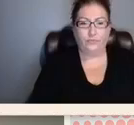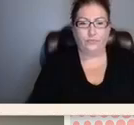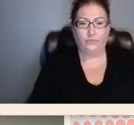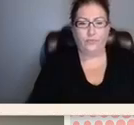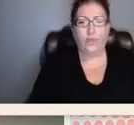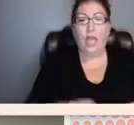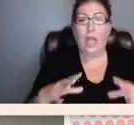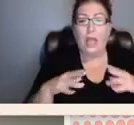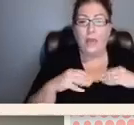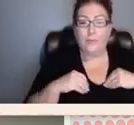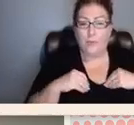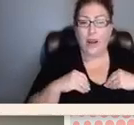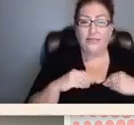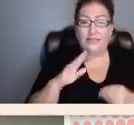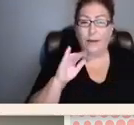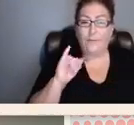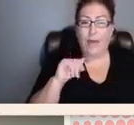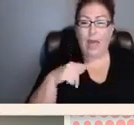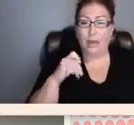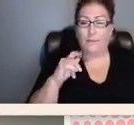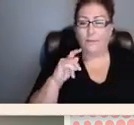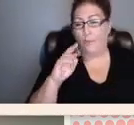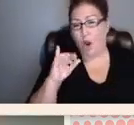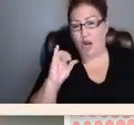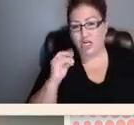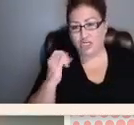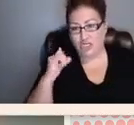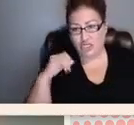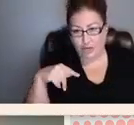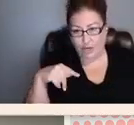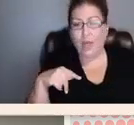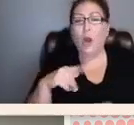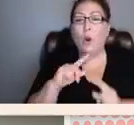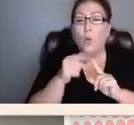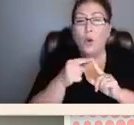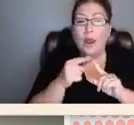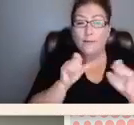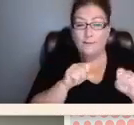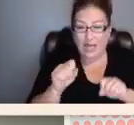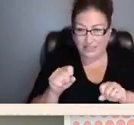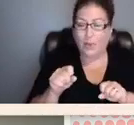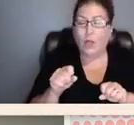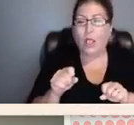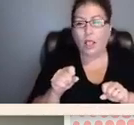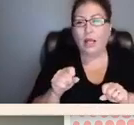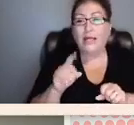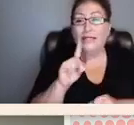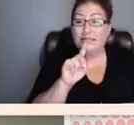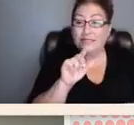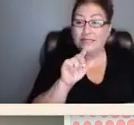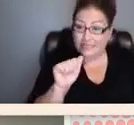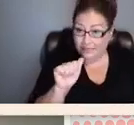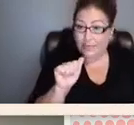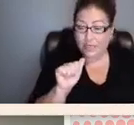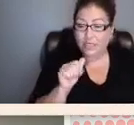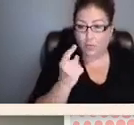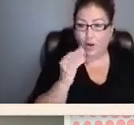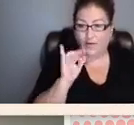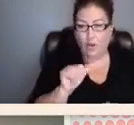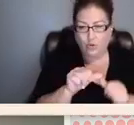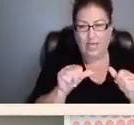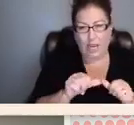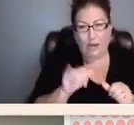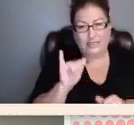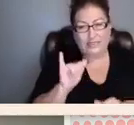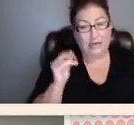Embrace bipartisanship whenever possible. Disability is one of those areas that historically